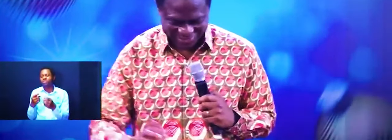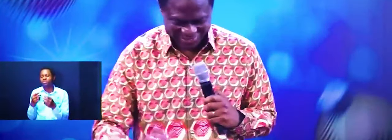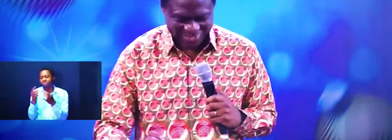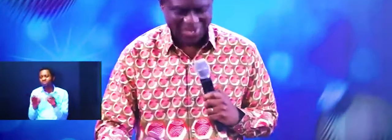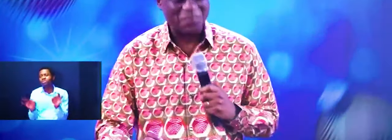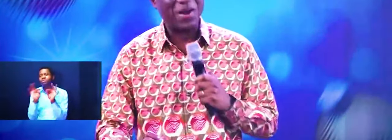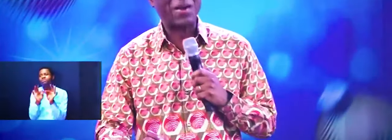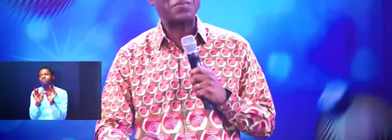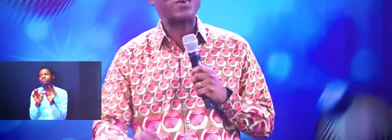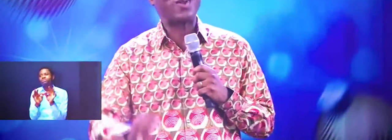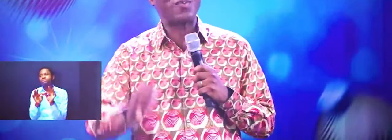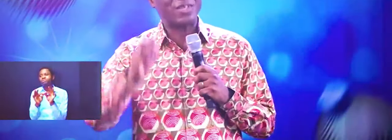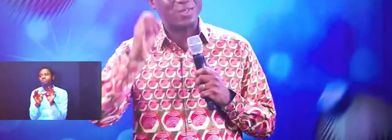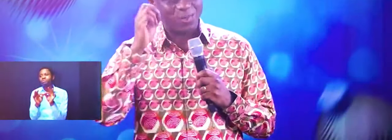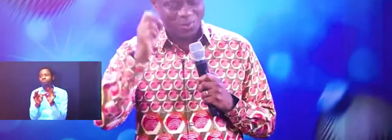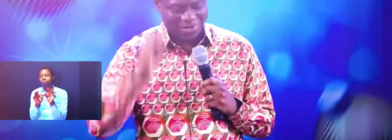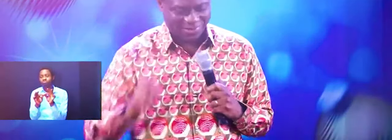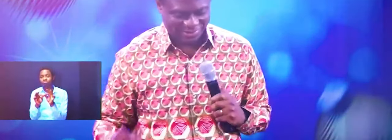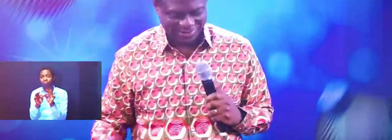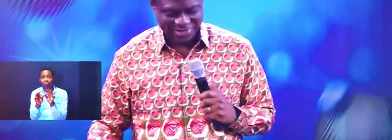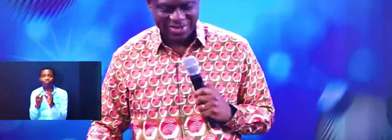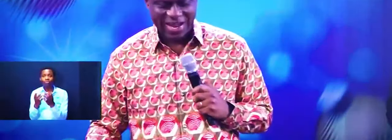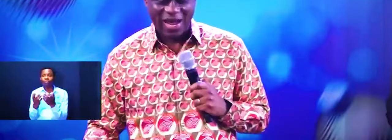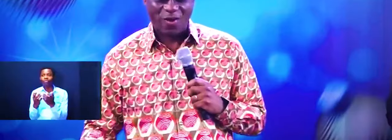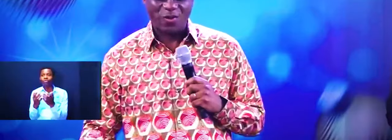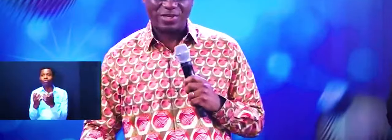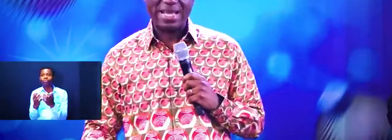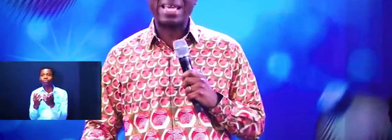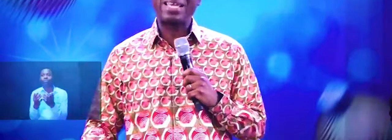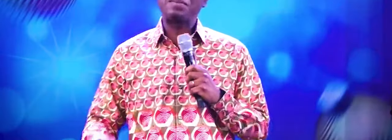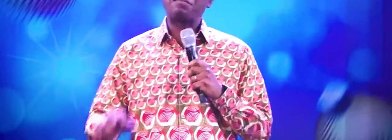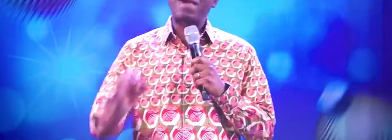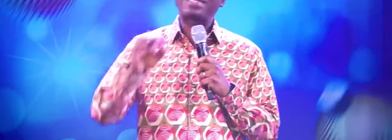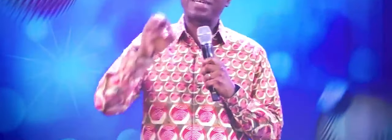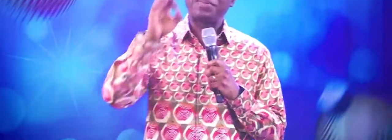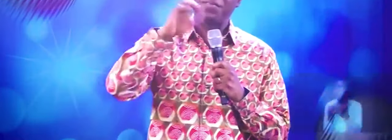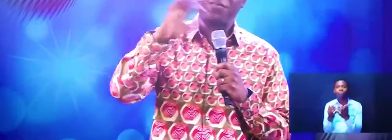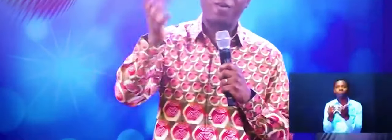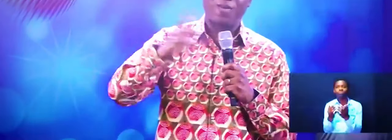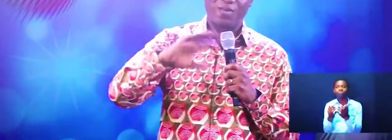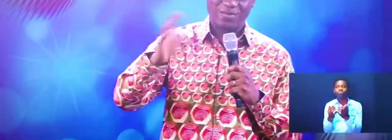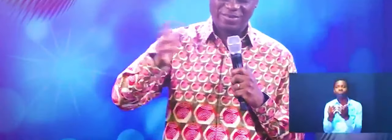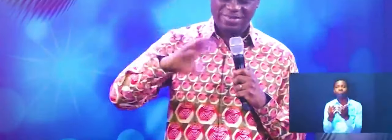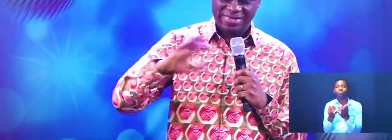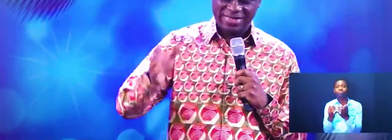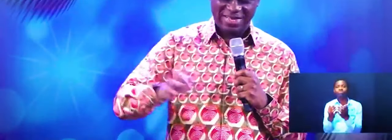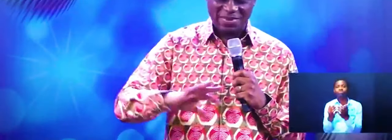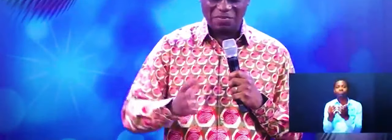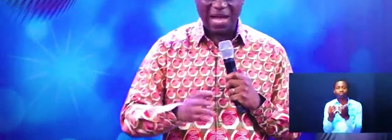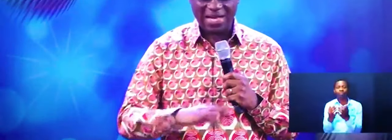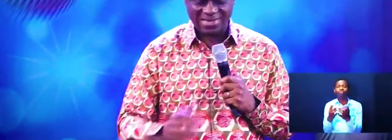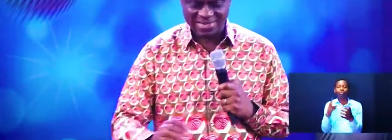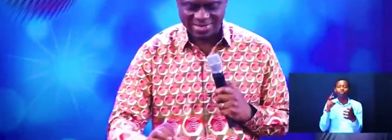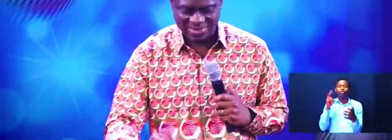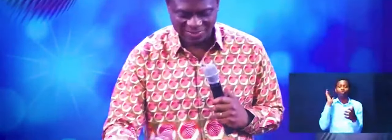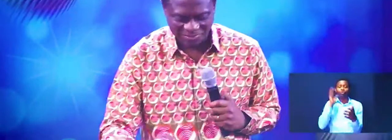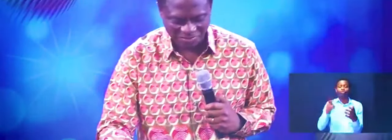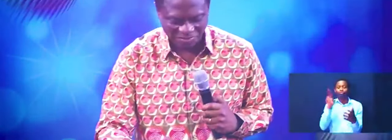parables, the parable of the sower. I'll take Mark chapter 4